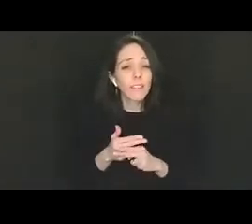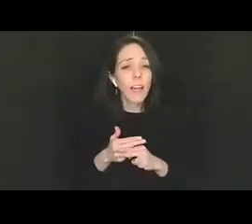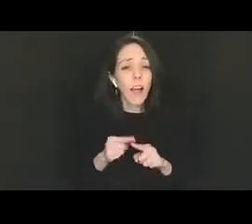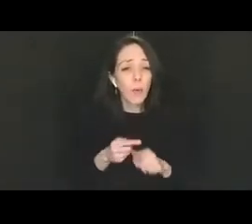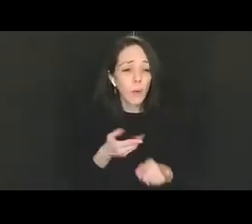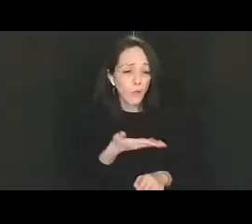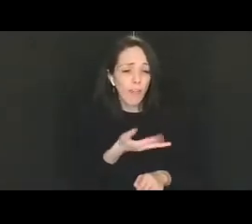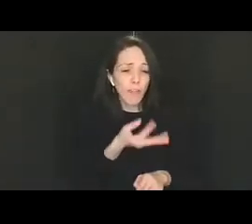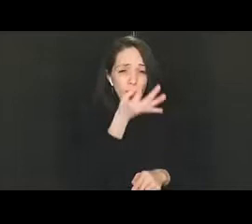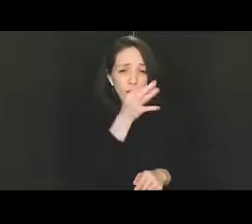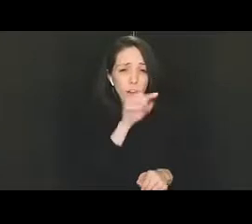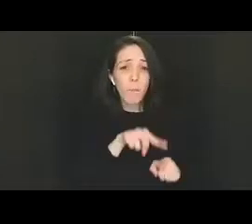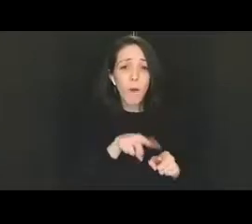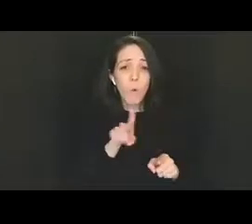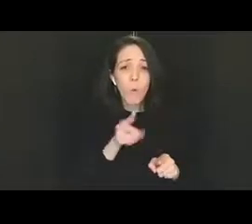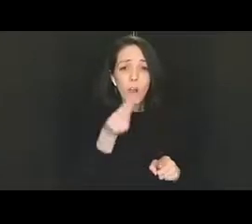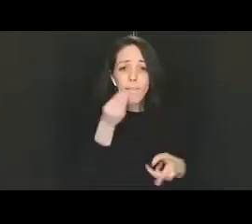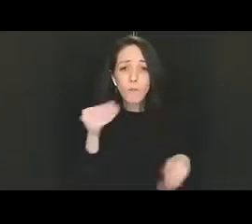nearest food.